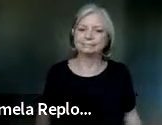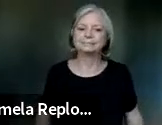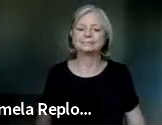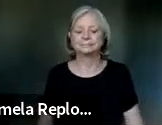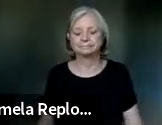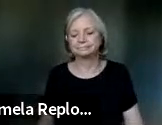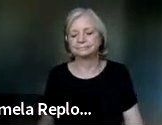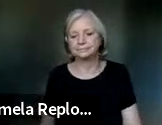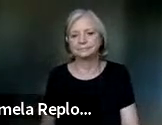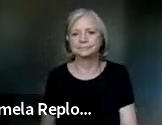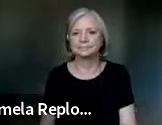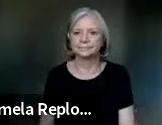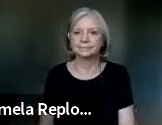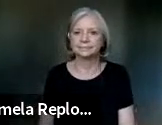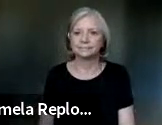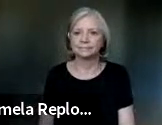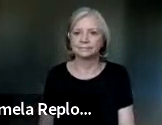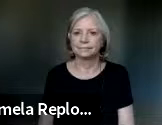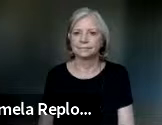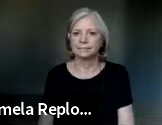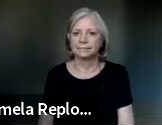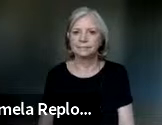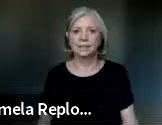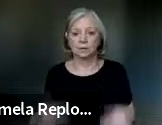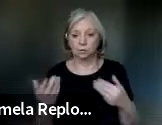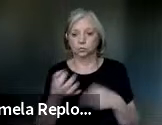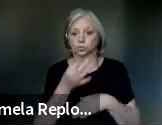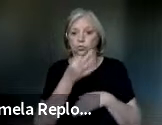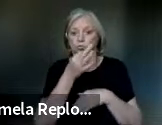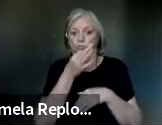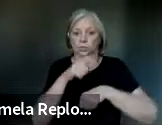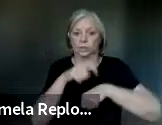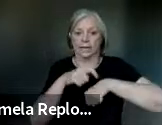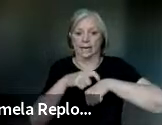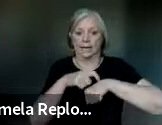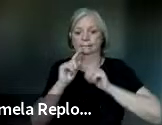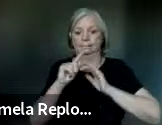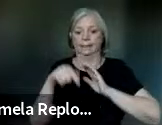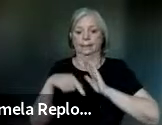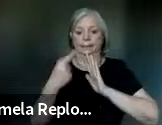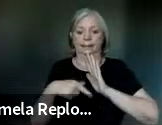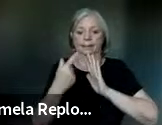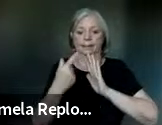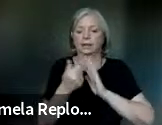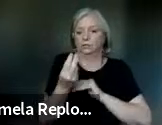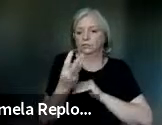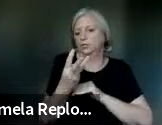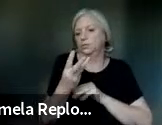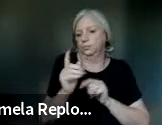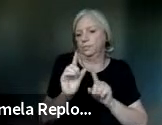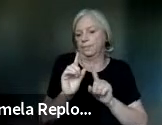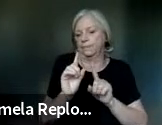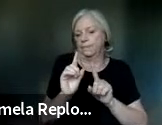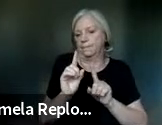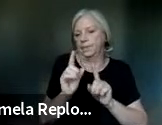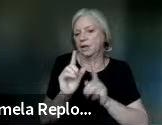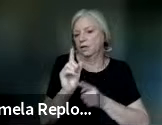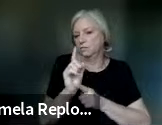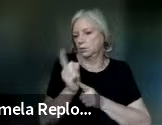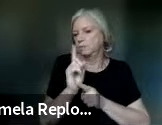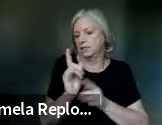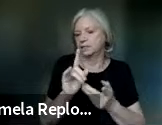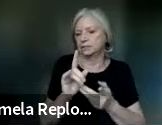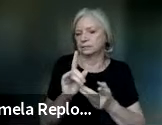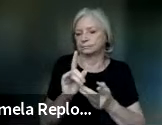Okay. Great. I know we're getting close to time, but we have a few more minutes for a few other questions that are coming in. Actually,